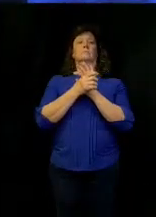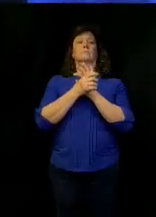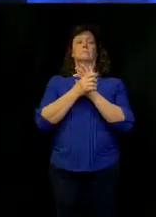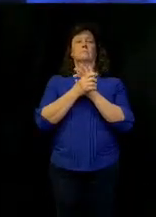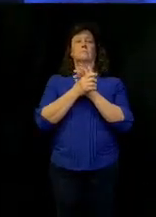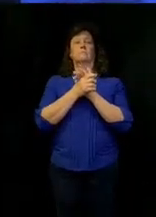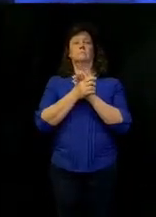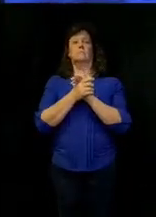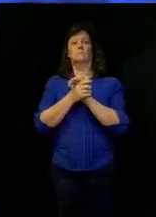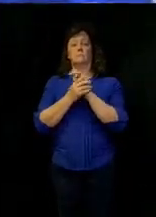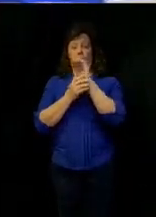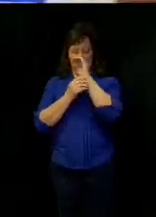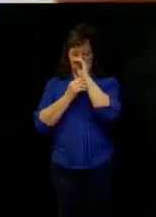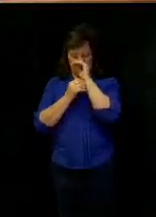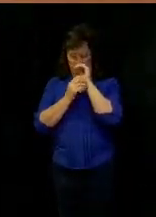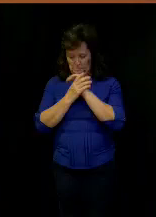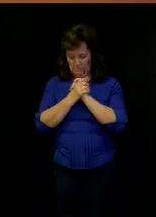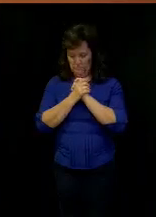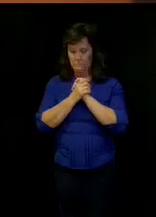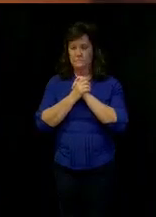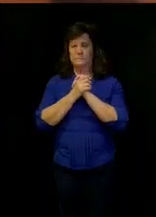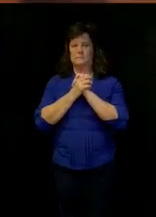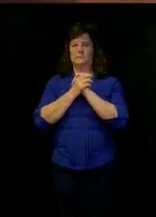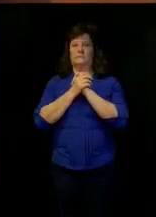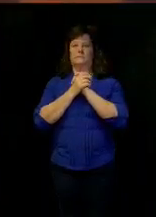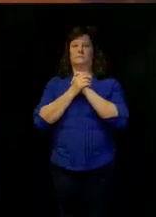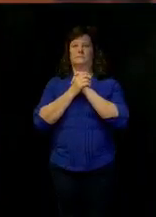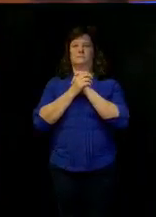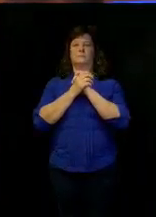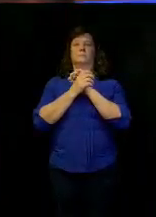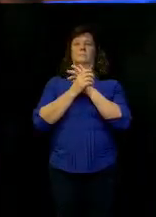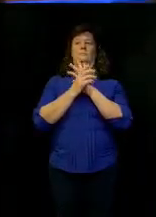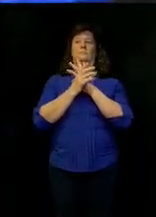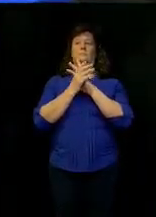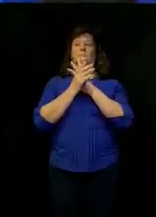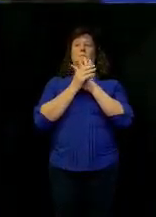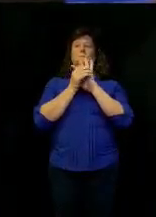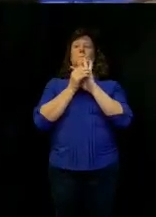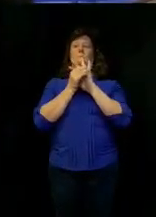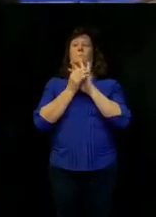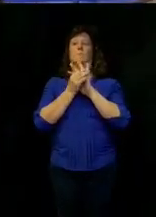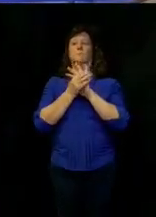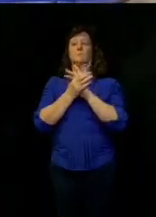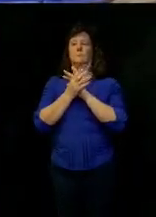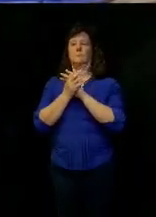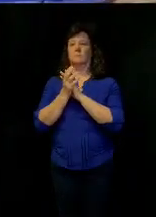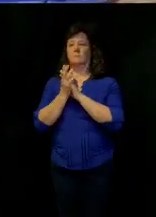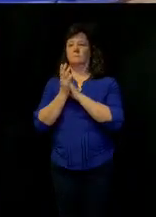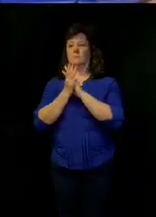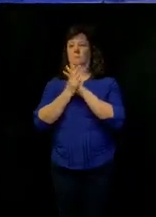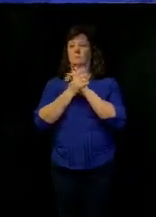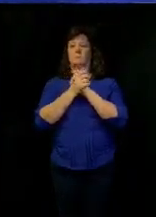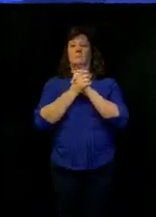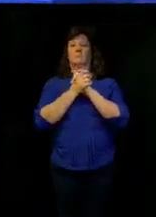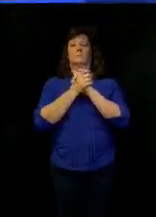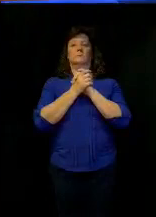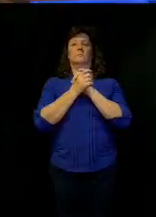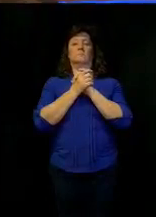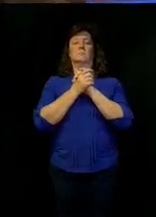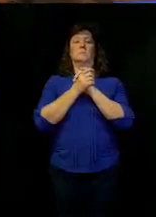Hallelujah. Well, come on. Let's play something. Don't the praise team come this morning? I want everybody to come. Oh, praise